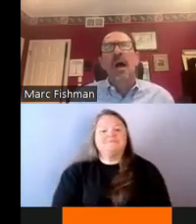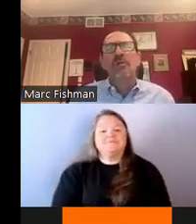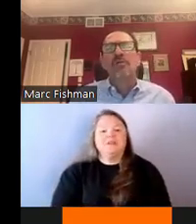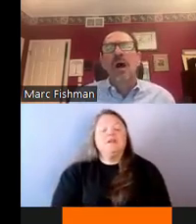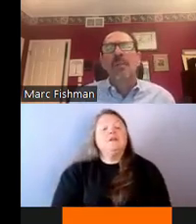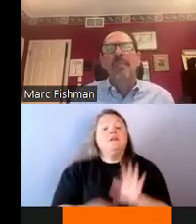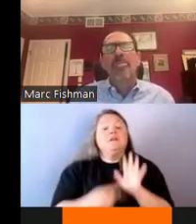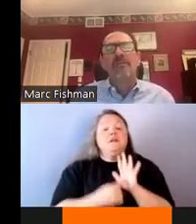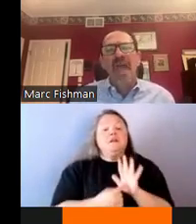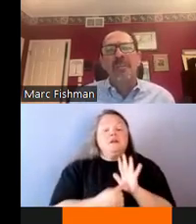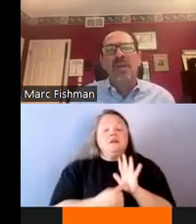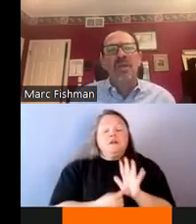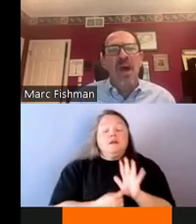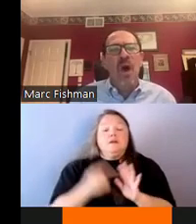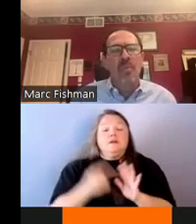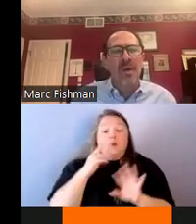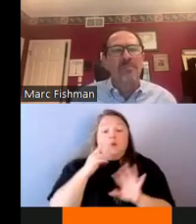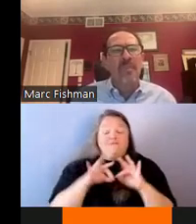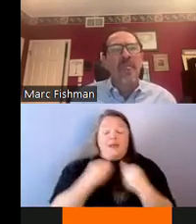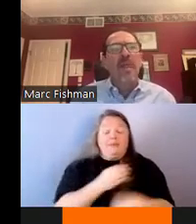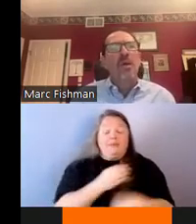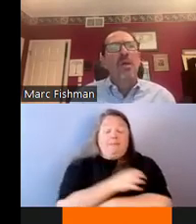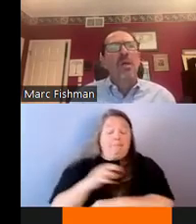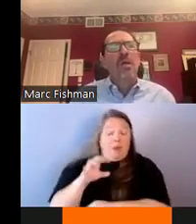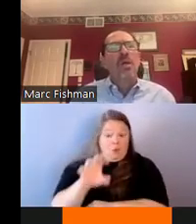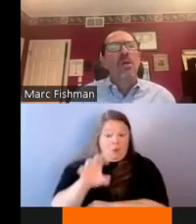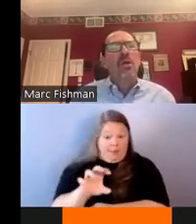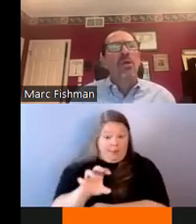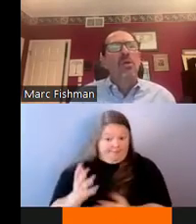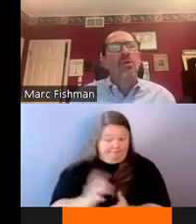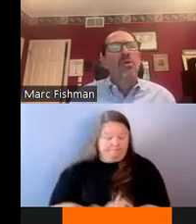example of family empowerment.